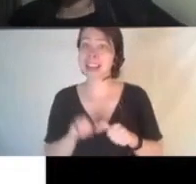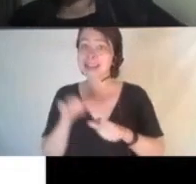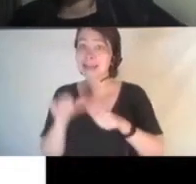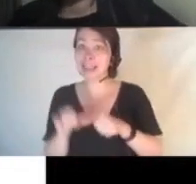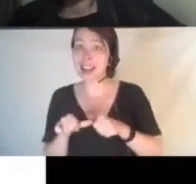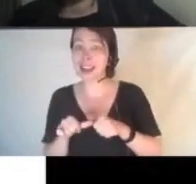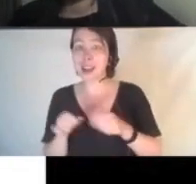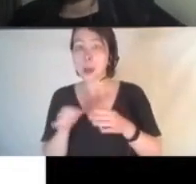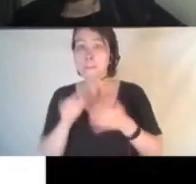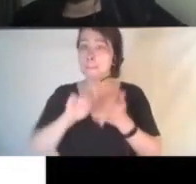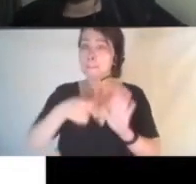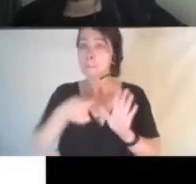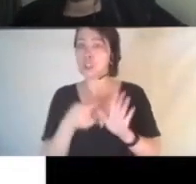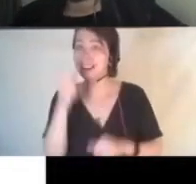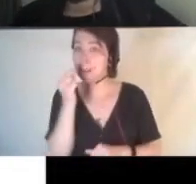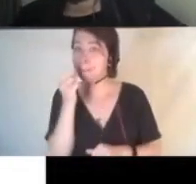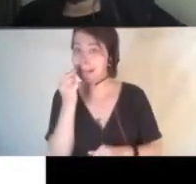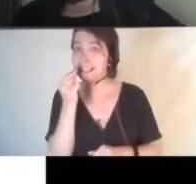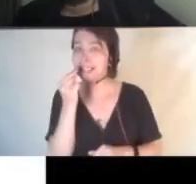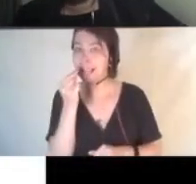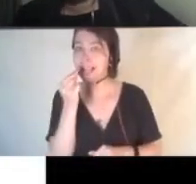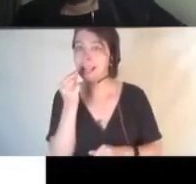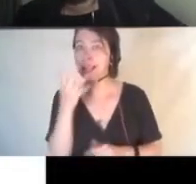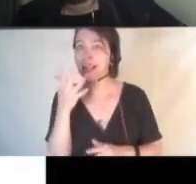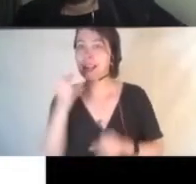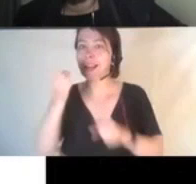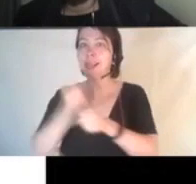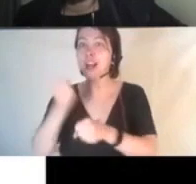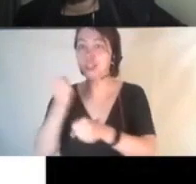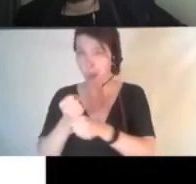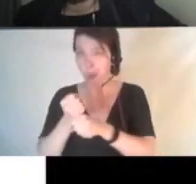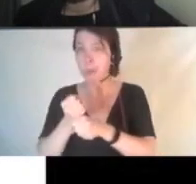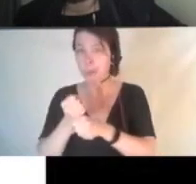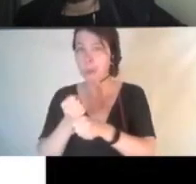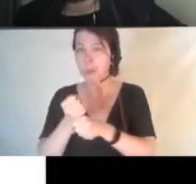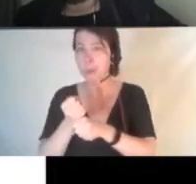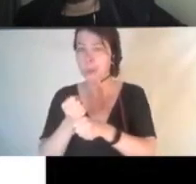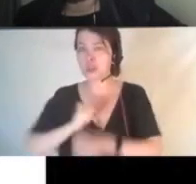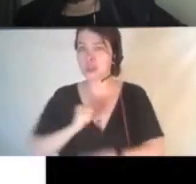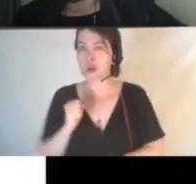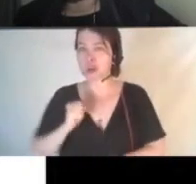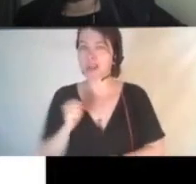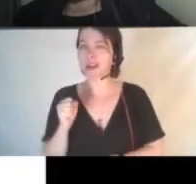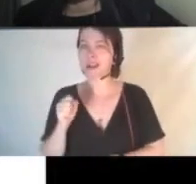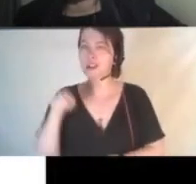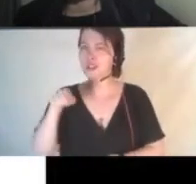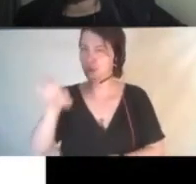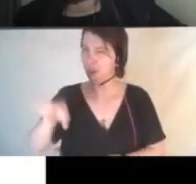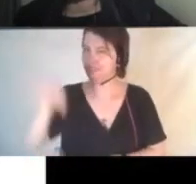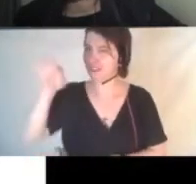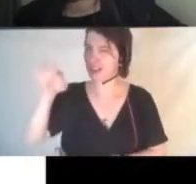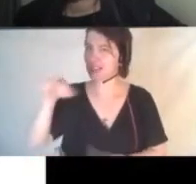in Glasgow held an international conference. Yeah, somewhere, yeah. And you were invited to do an exhibition, so you completed